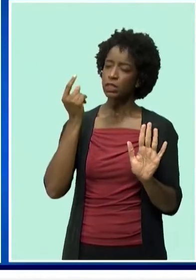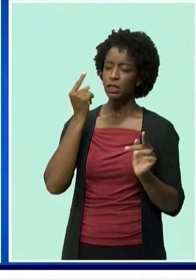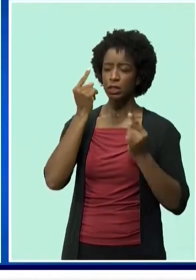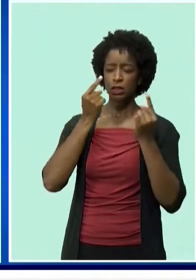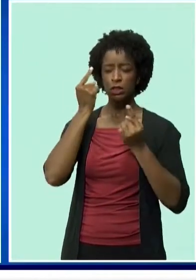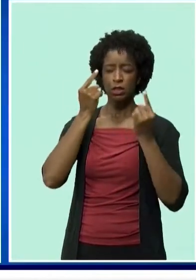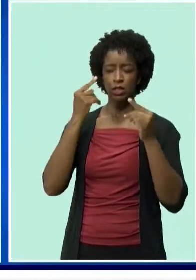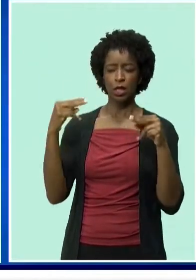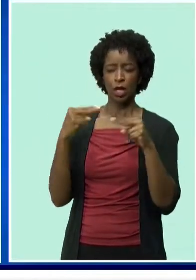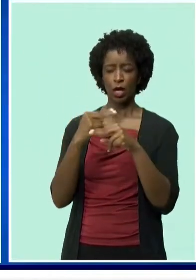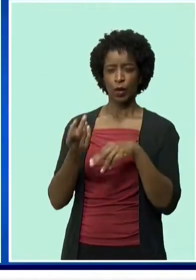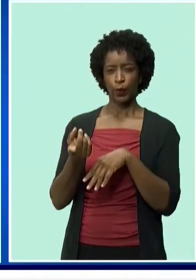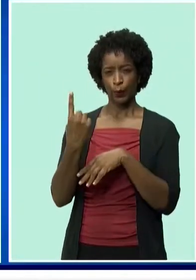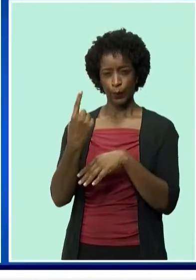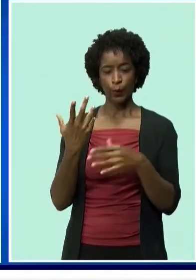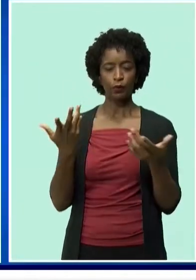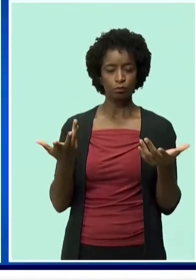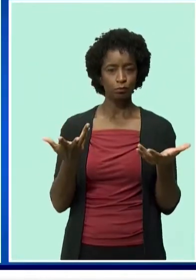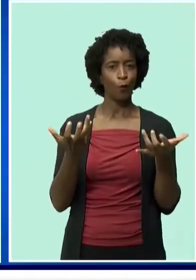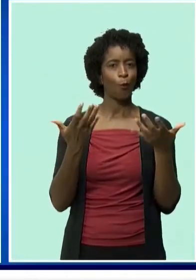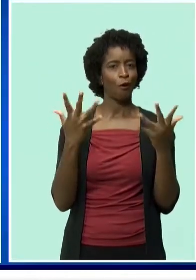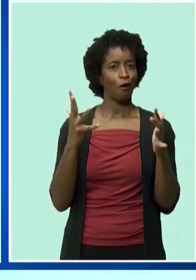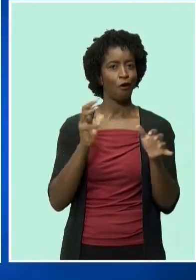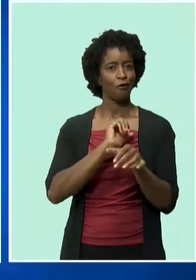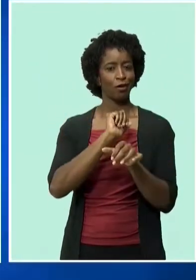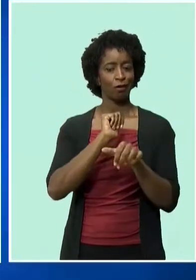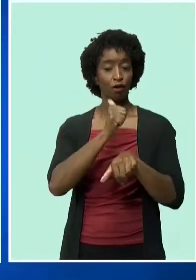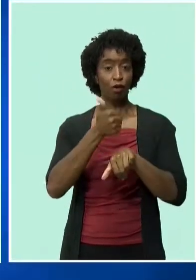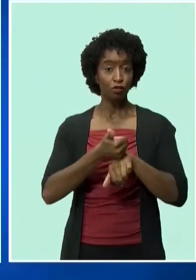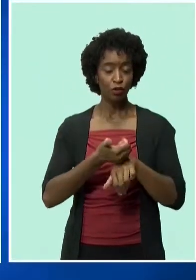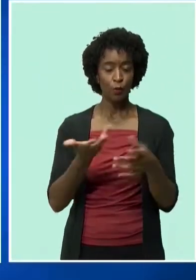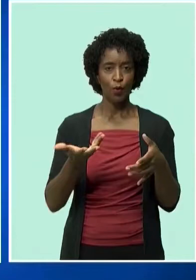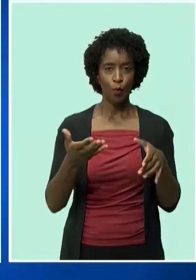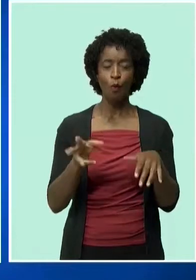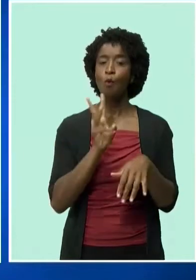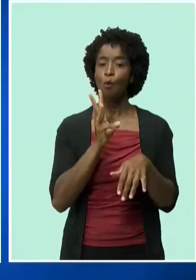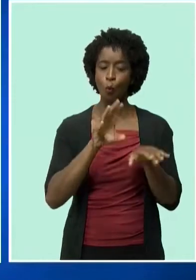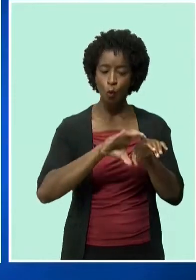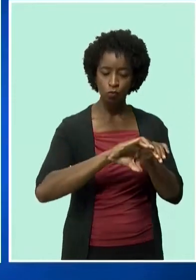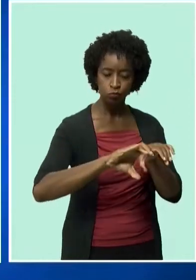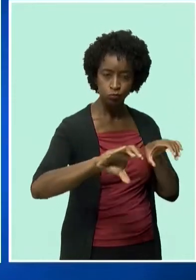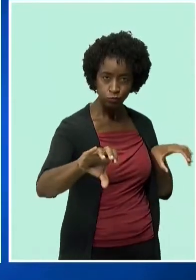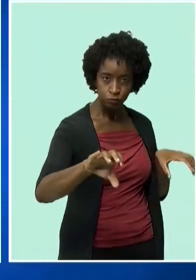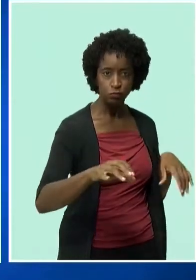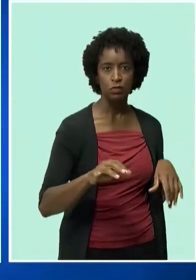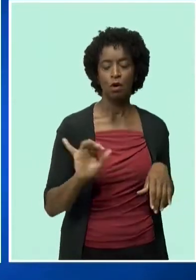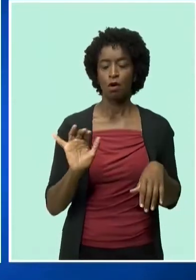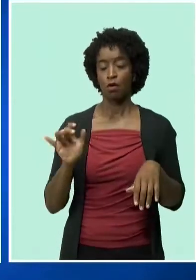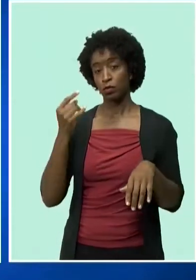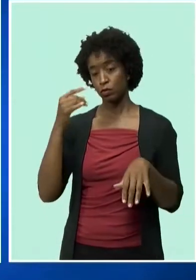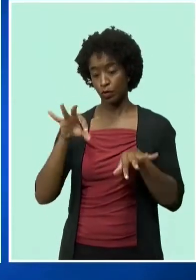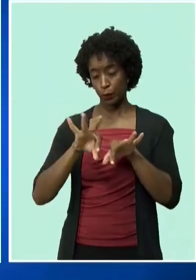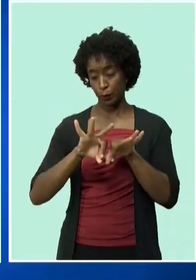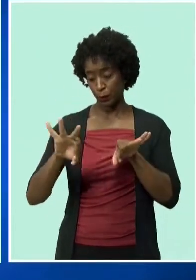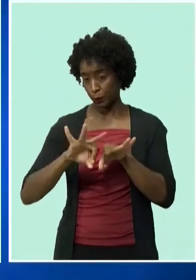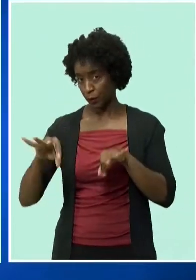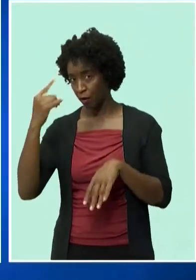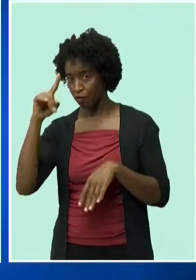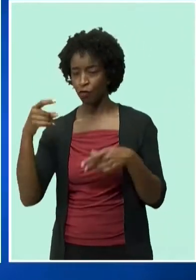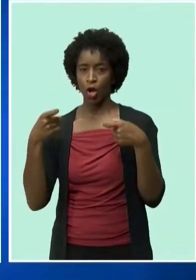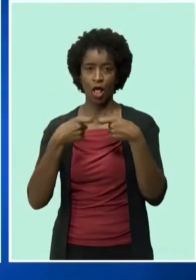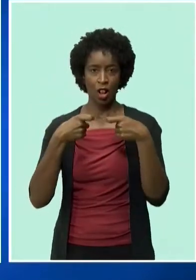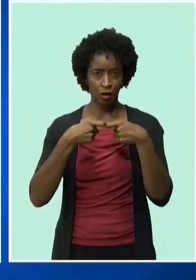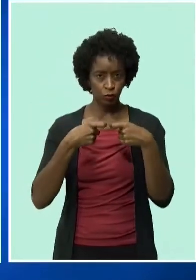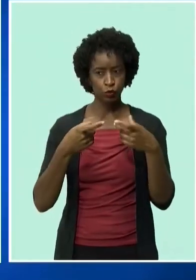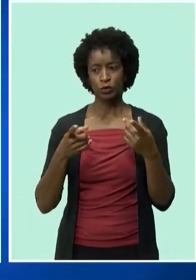we were putting down the water pipes and also the conduits ultimately for the pulling of electrical